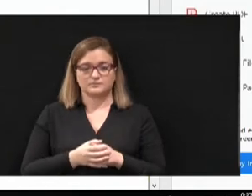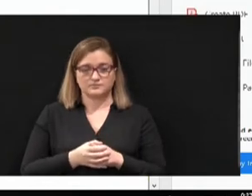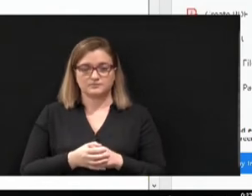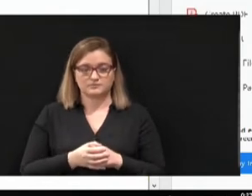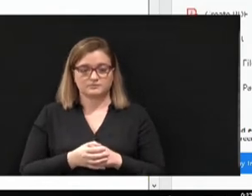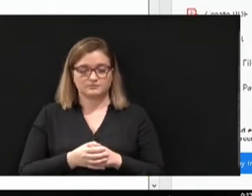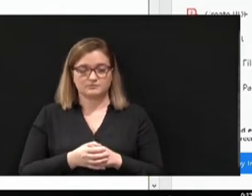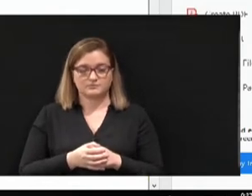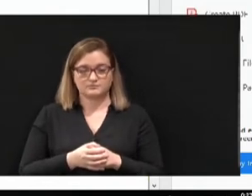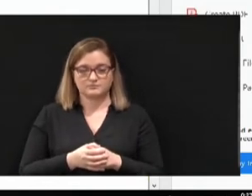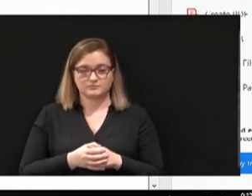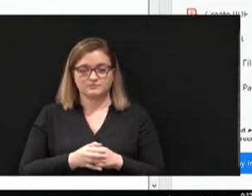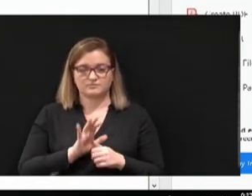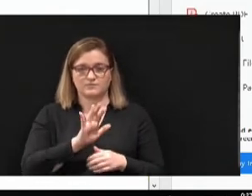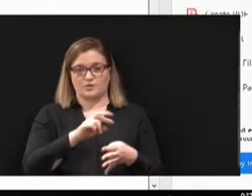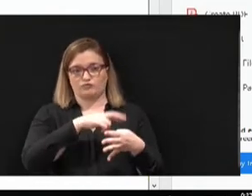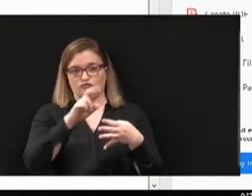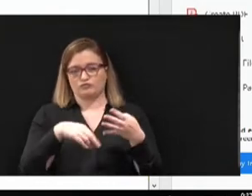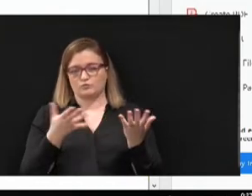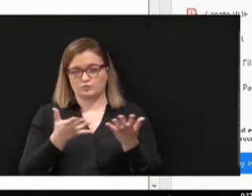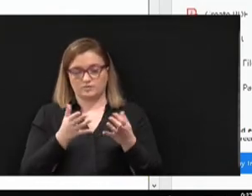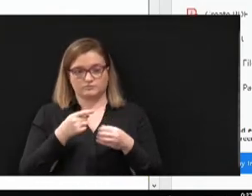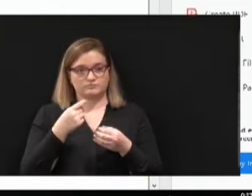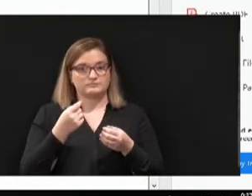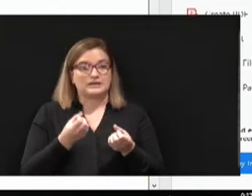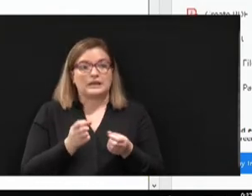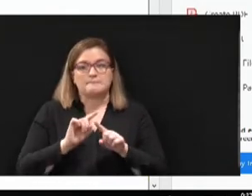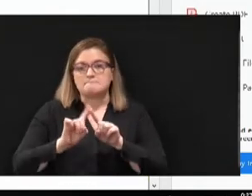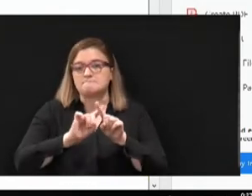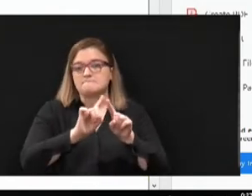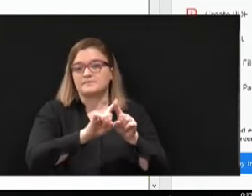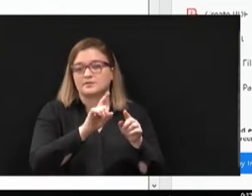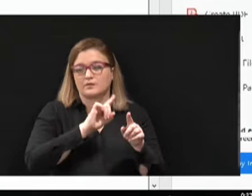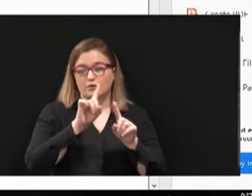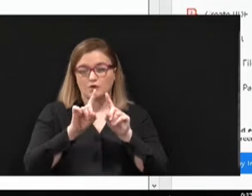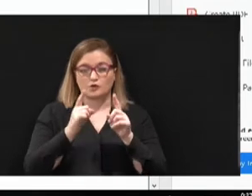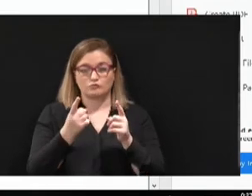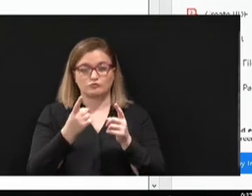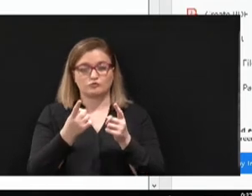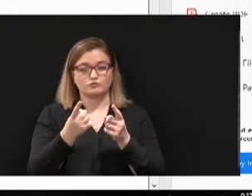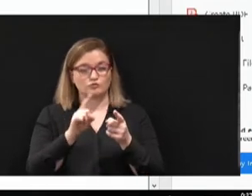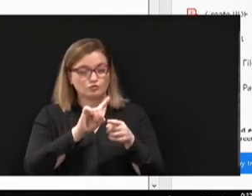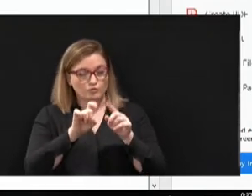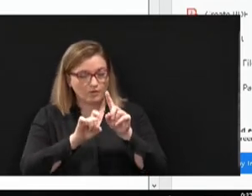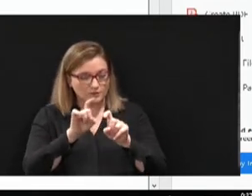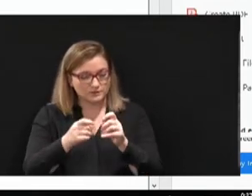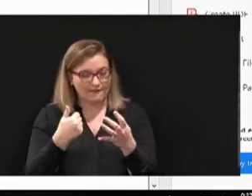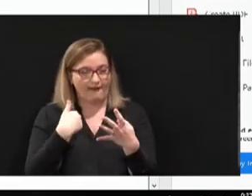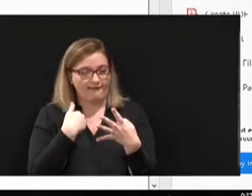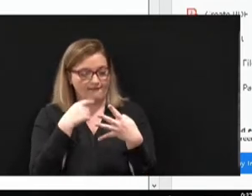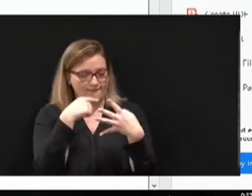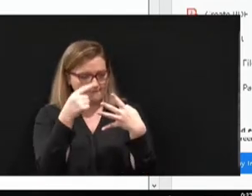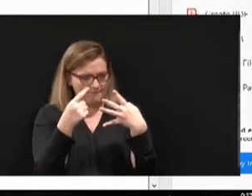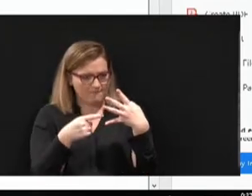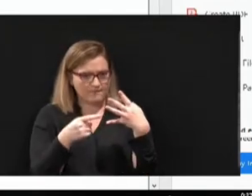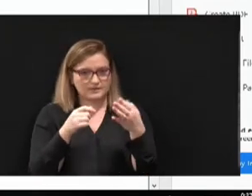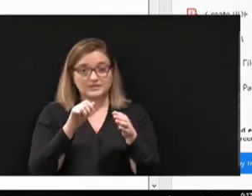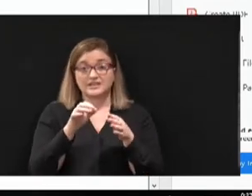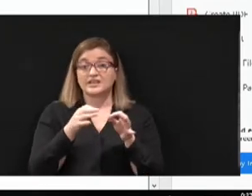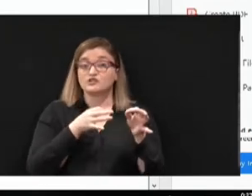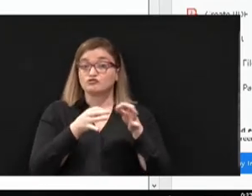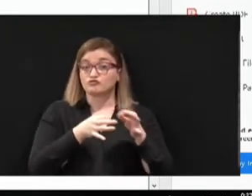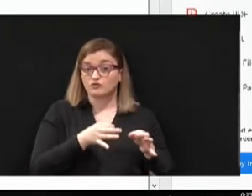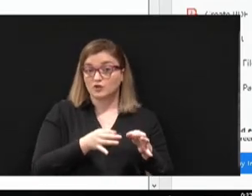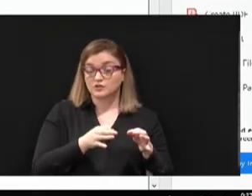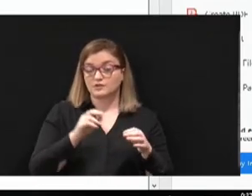Okay. They went over a lot of different questions, and what they found, like, does instruction and phonemic